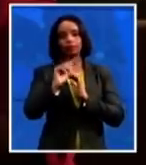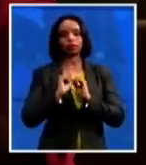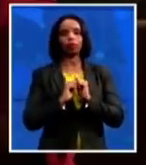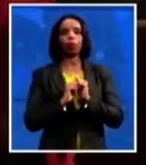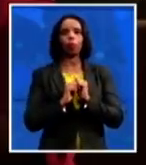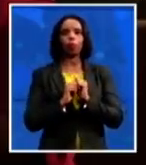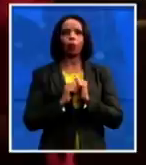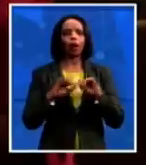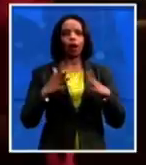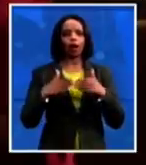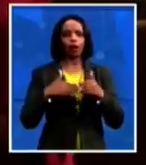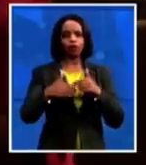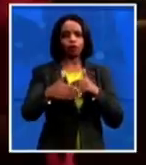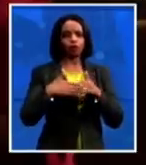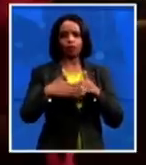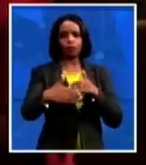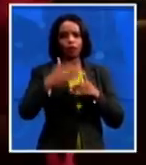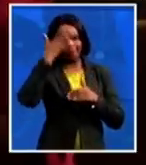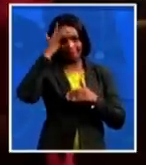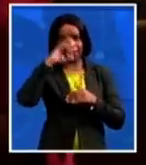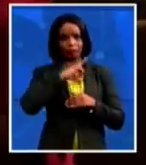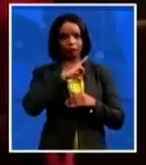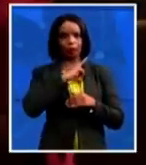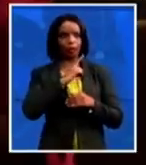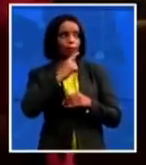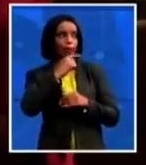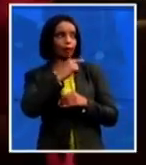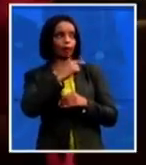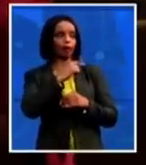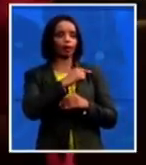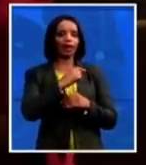July unrest? How far is it?